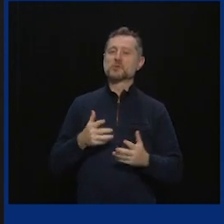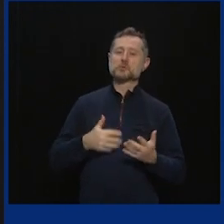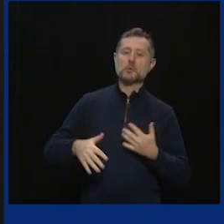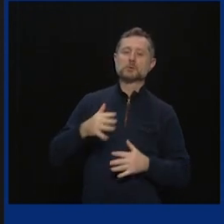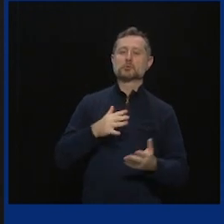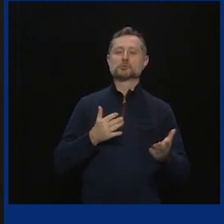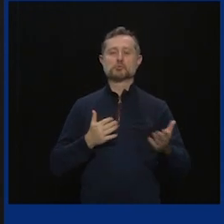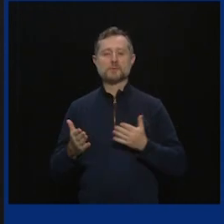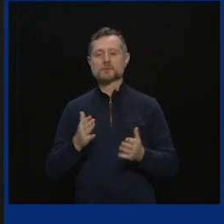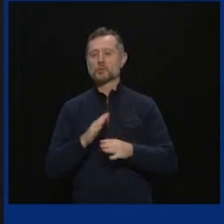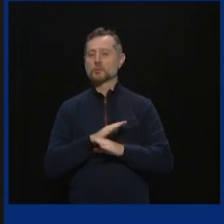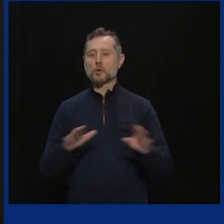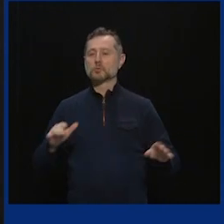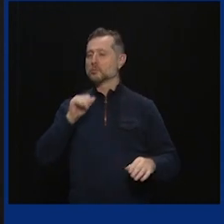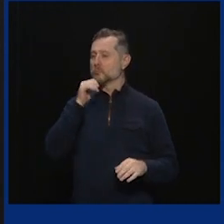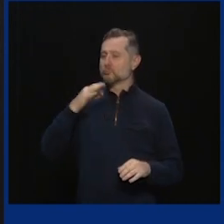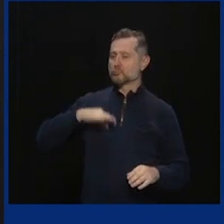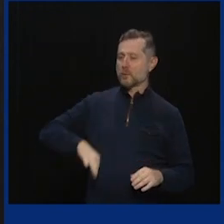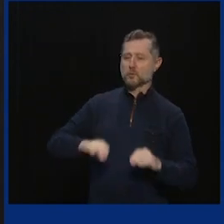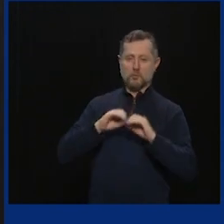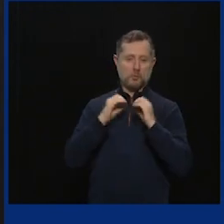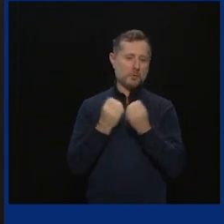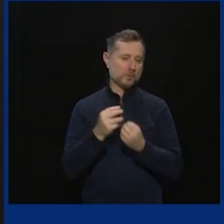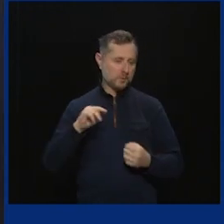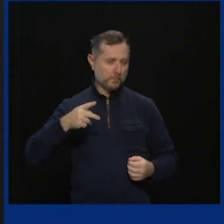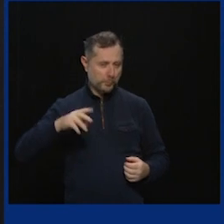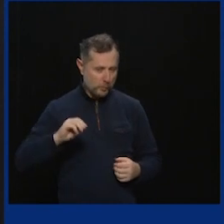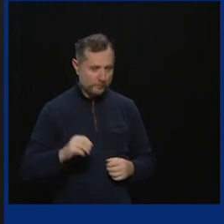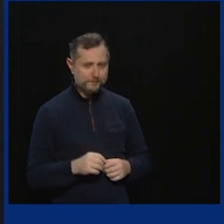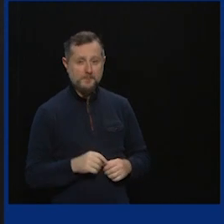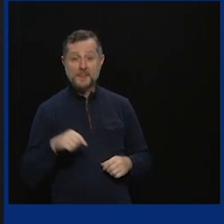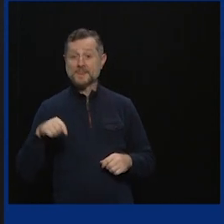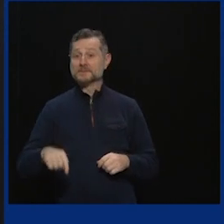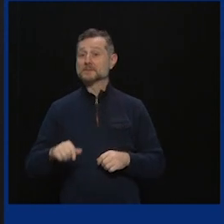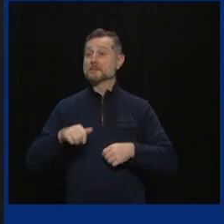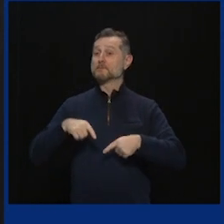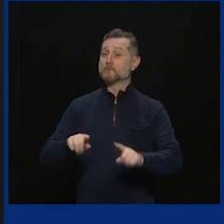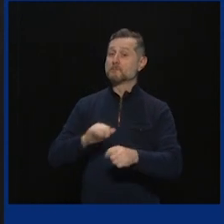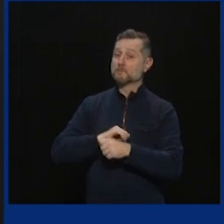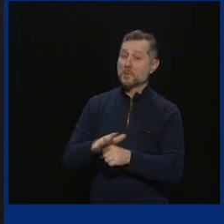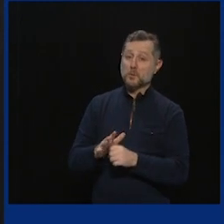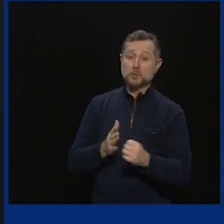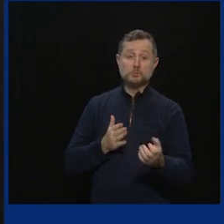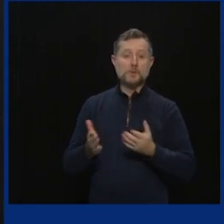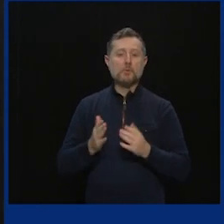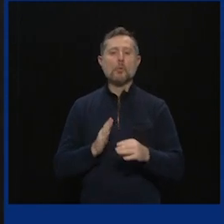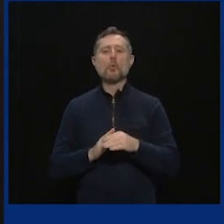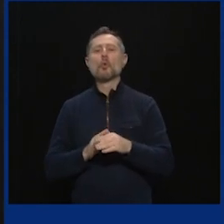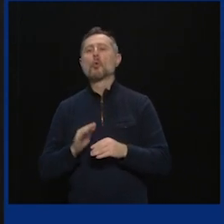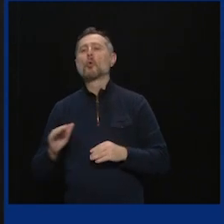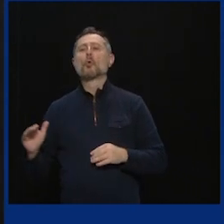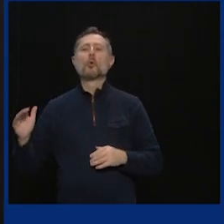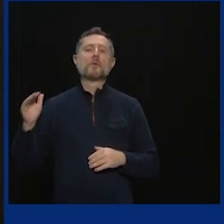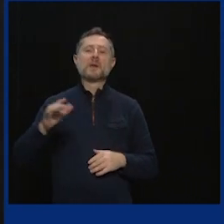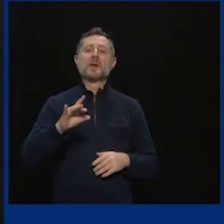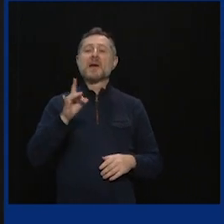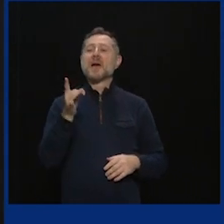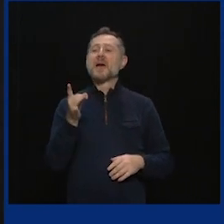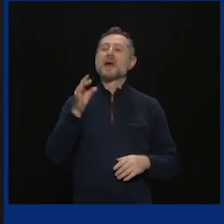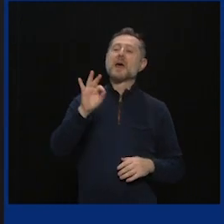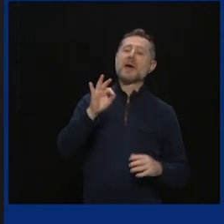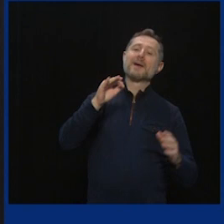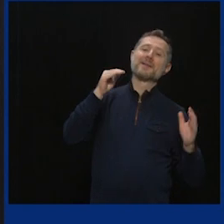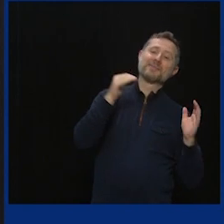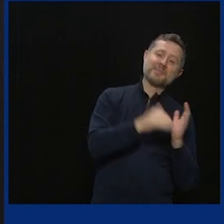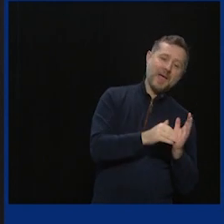there, we served over 89,000 New Yorkers of all backgrounds because we were dealing with the dual pandemic